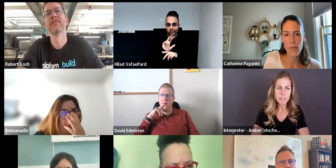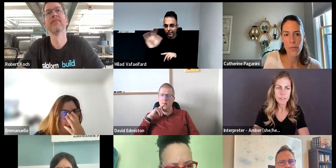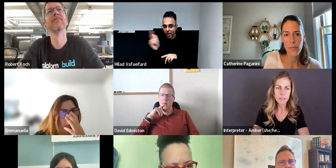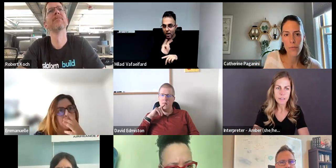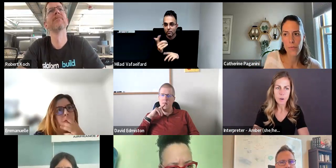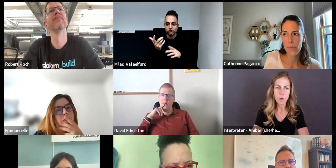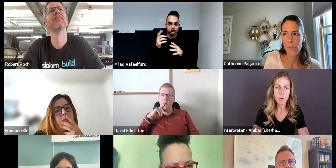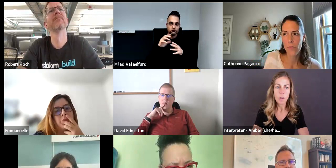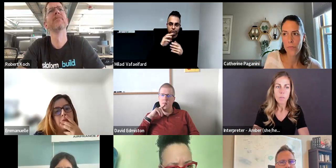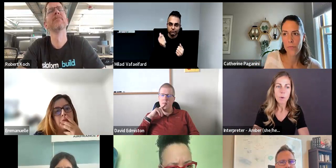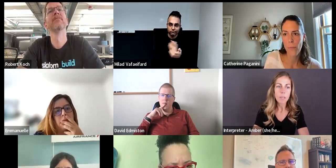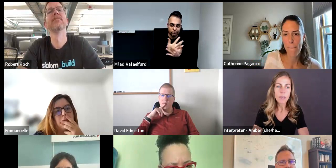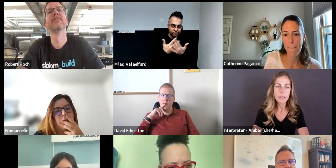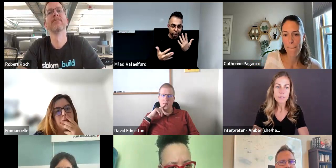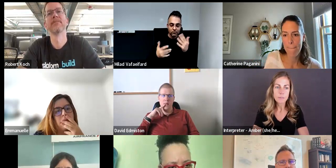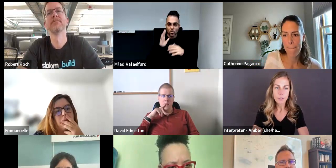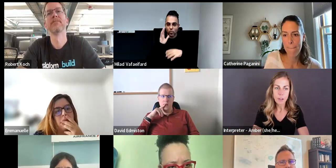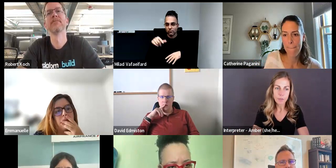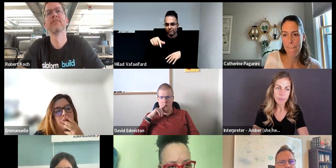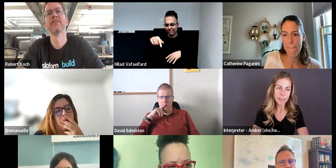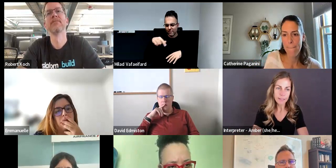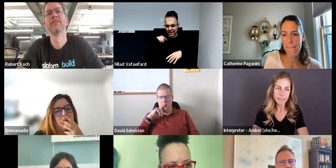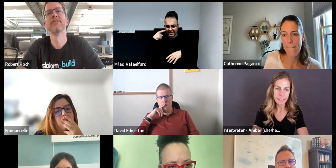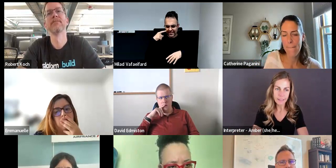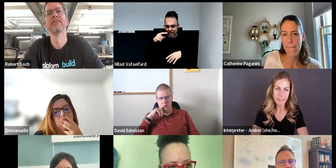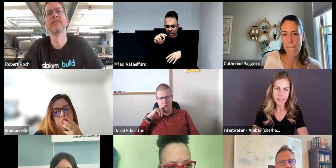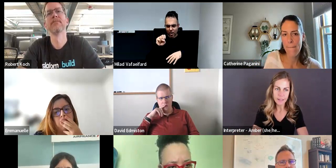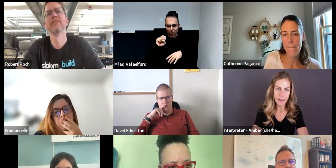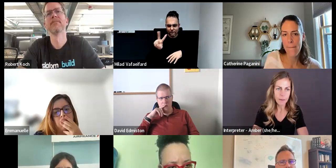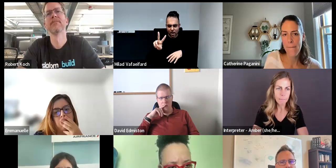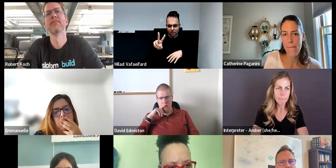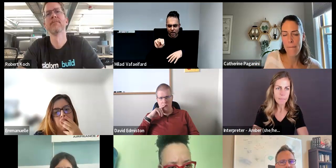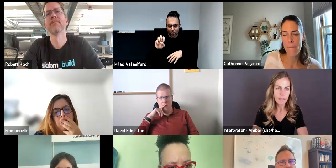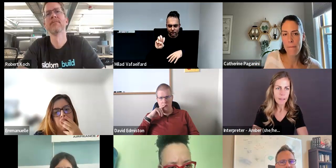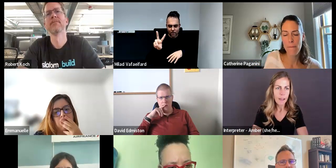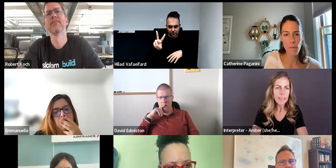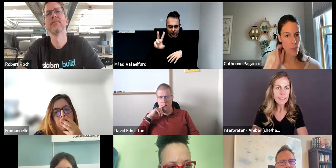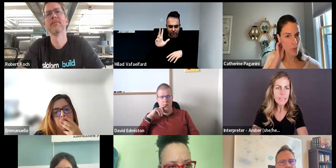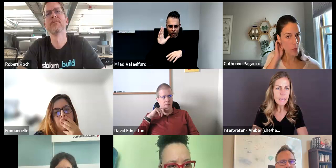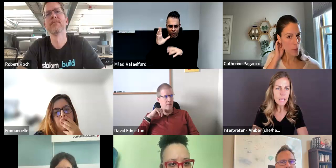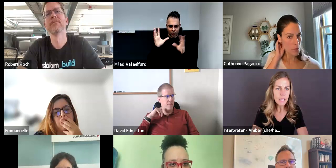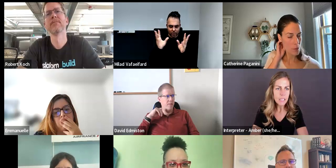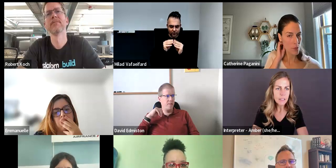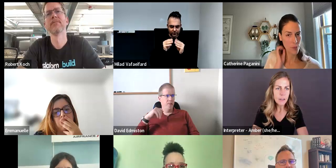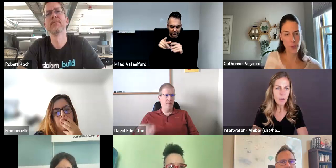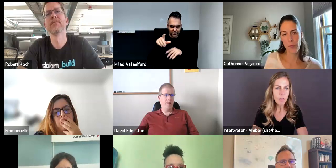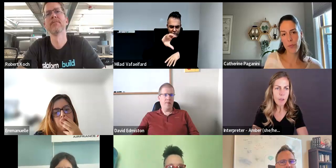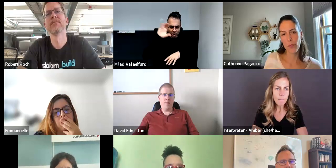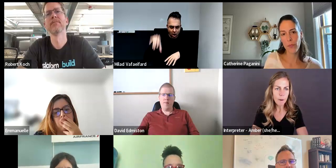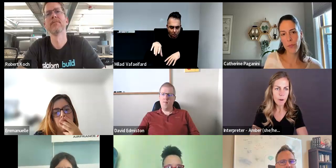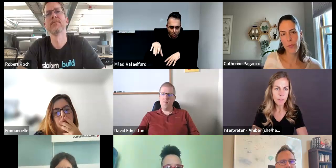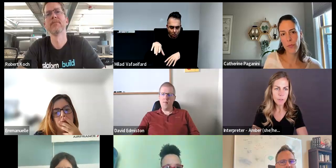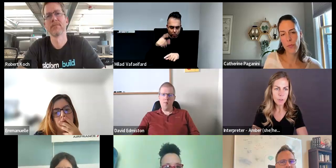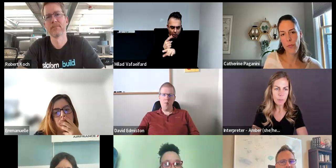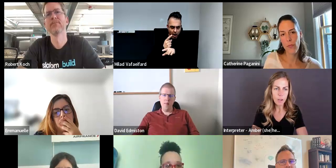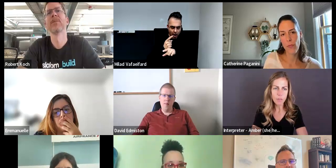obviously, you know, booking stuff, flights, things like that. I think